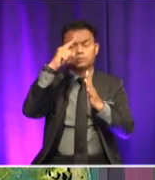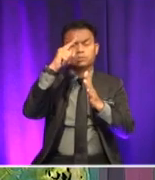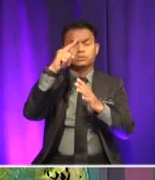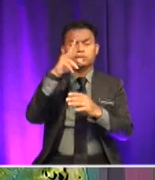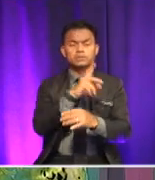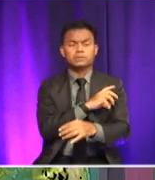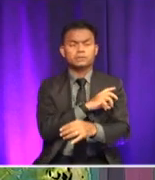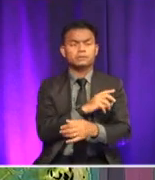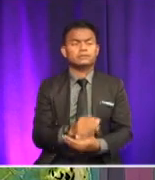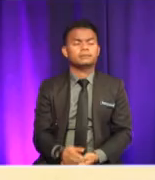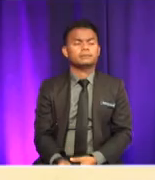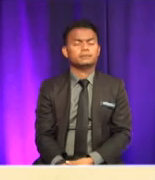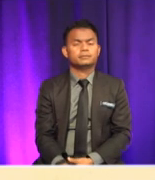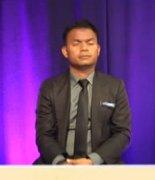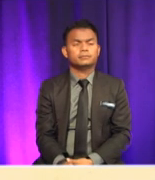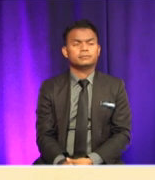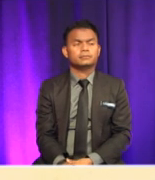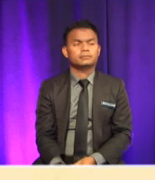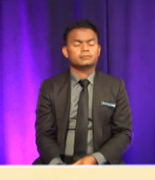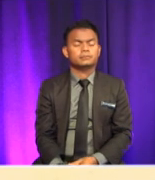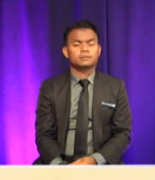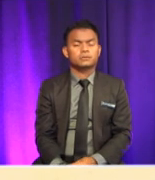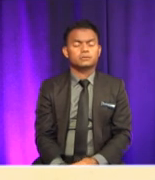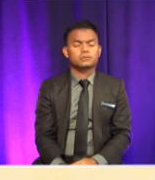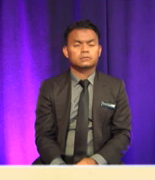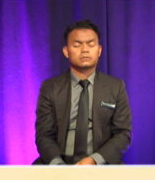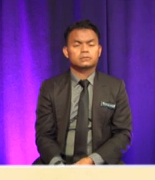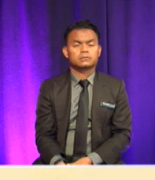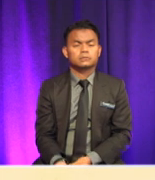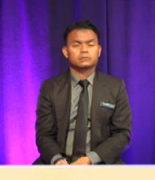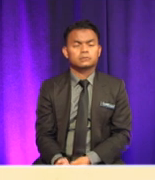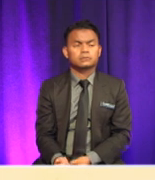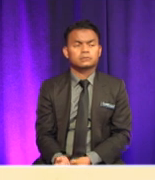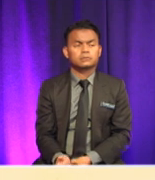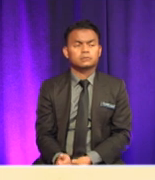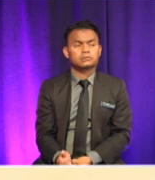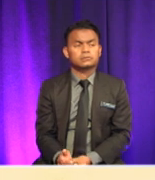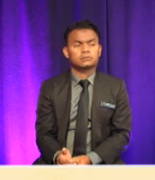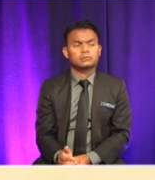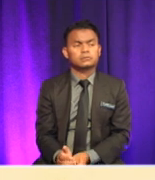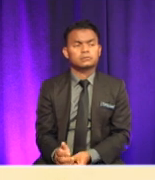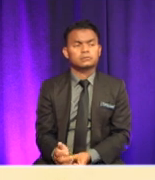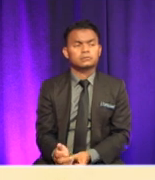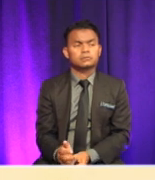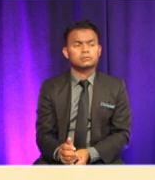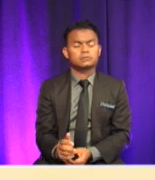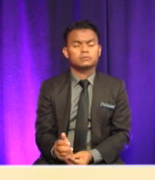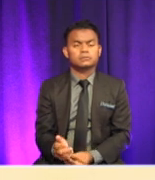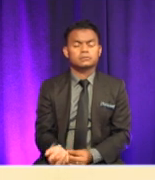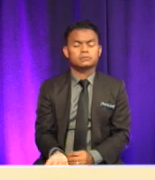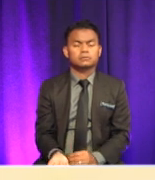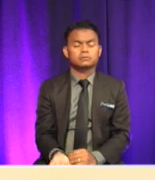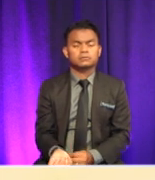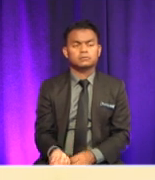chickens don't fly, you must be a hawk. The cycle, the whole cycle of question would begin again and again. These are words from the passage. Use